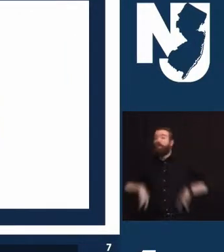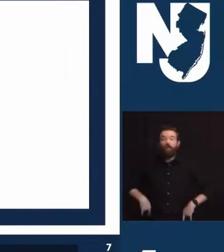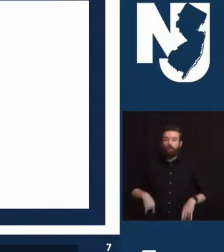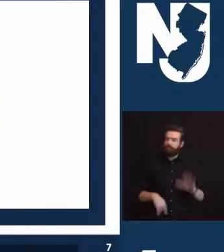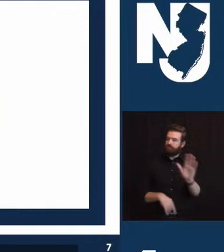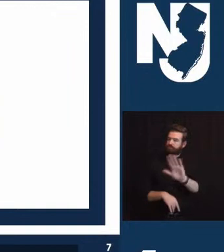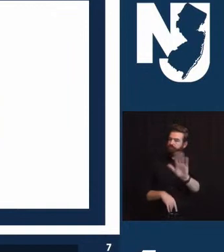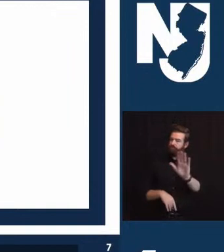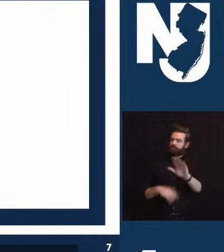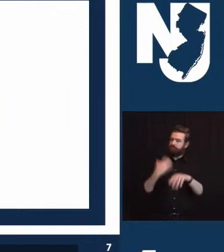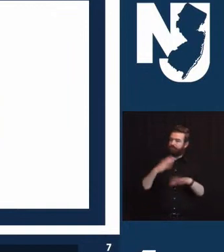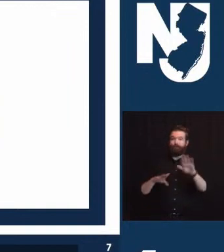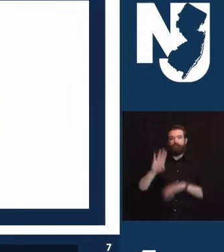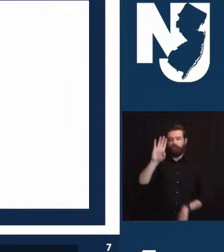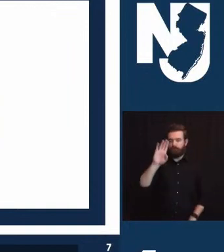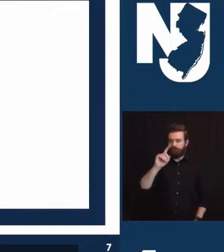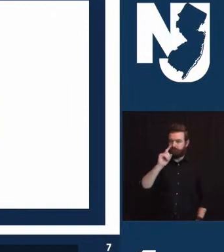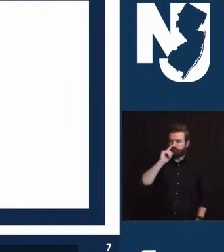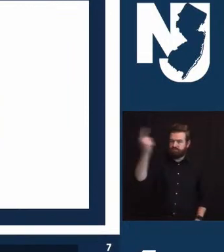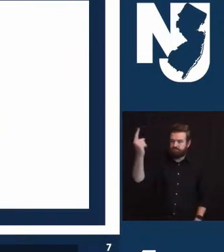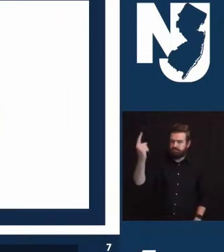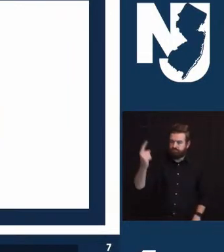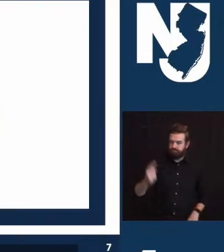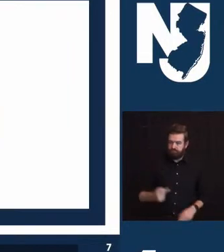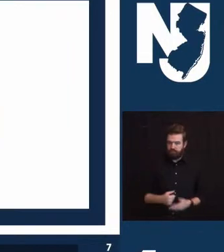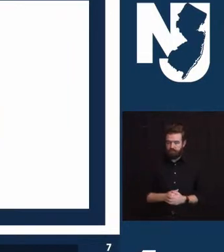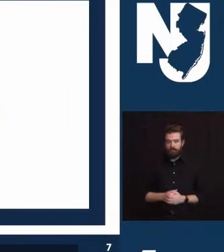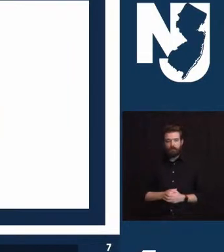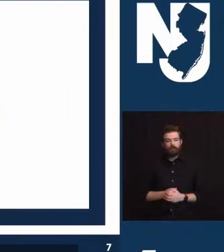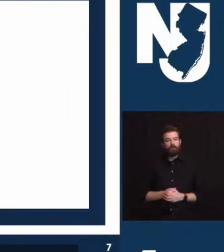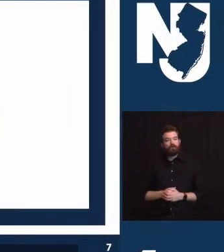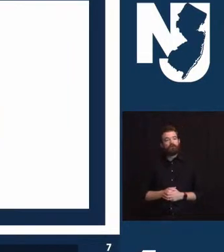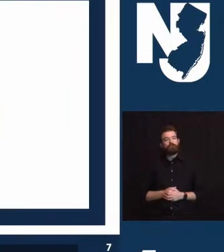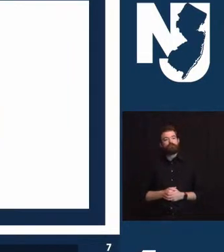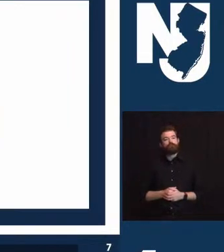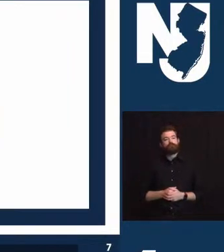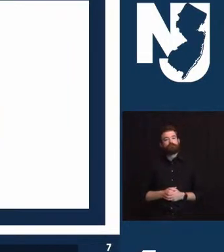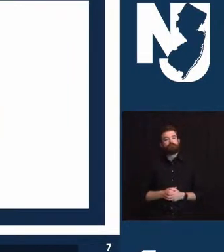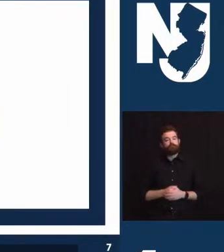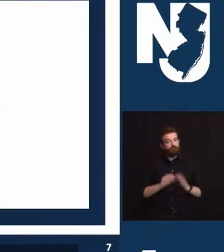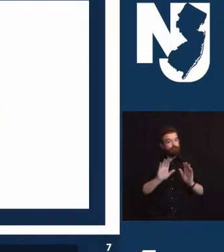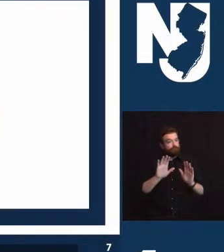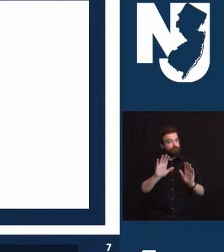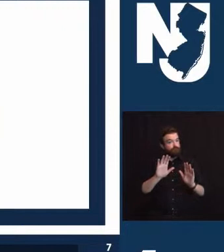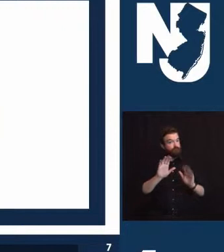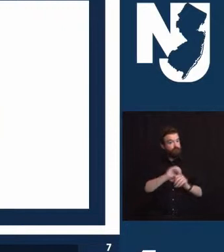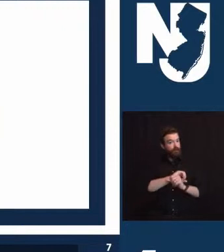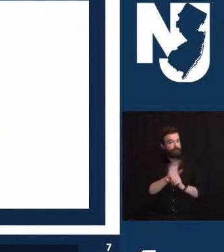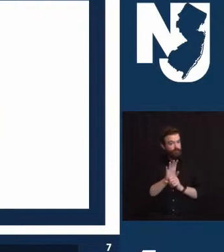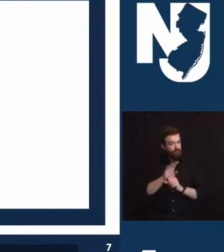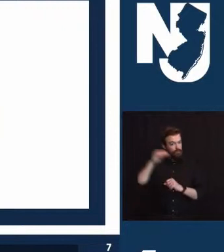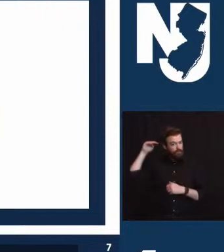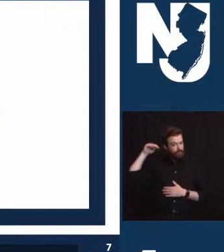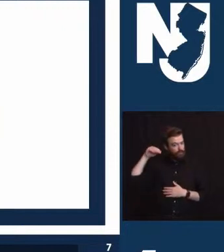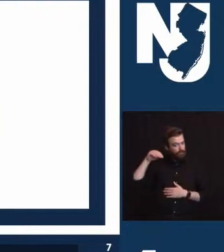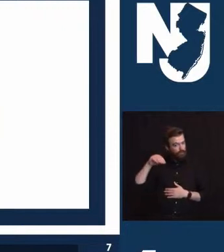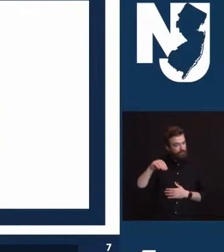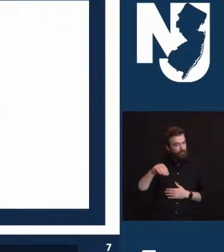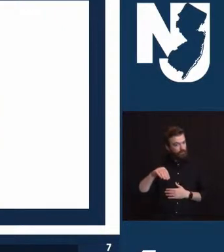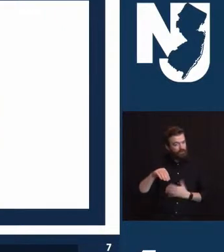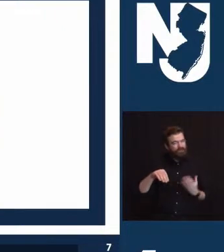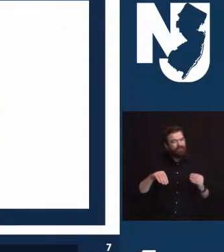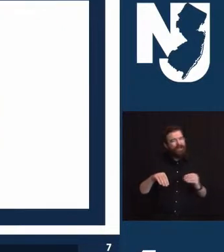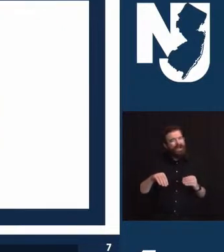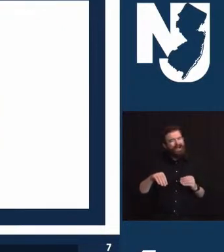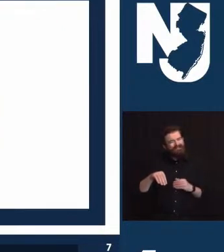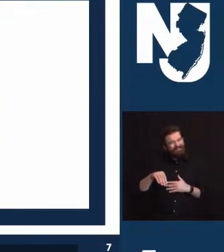thanks to the millions of you out there. Remember, we have been at the epicenter of this pandemic twice. We have